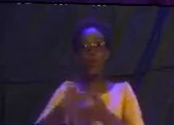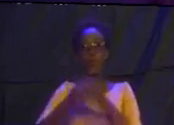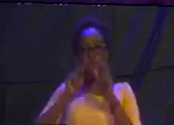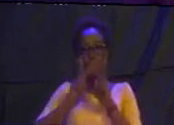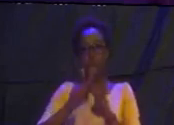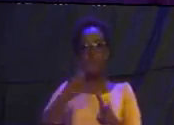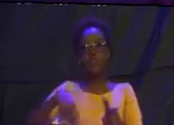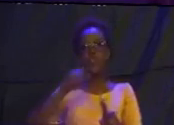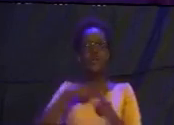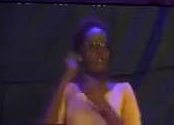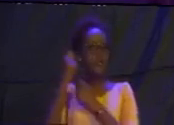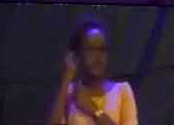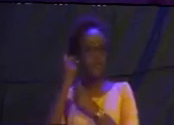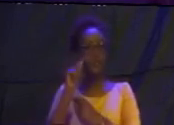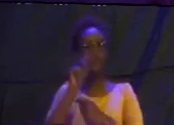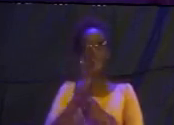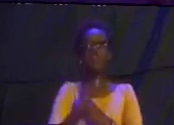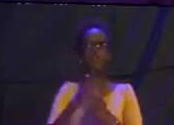Okay.